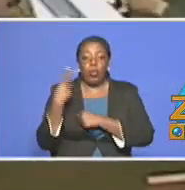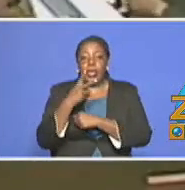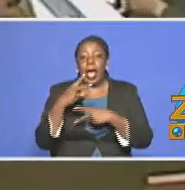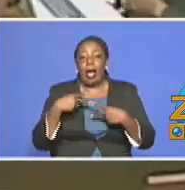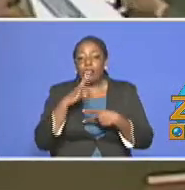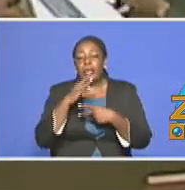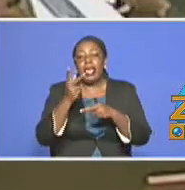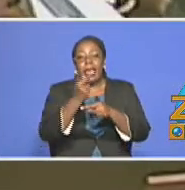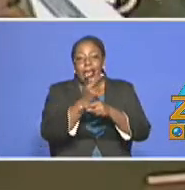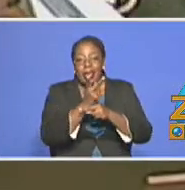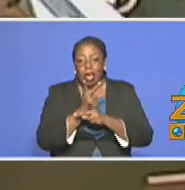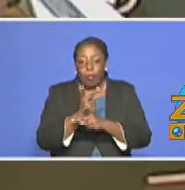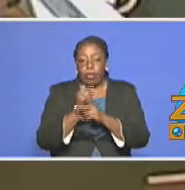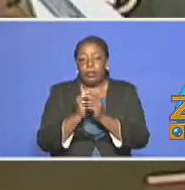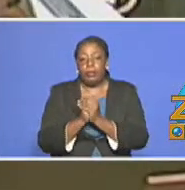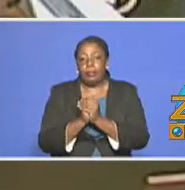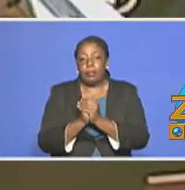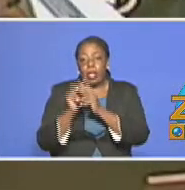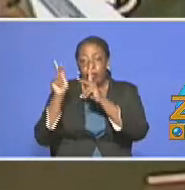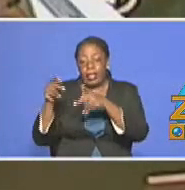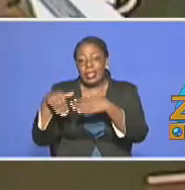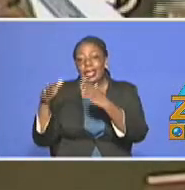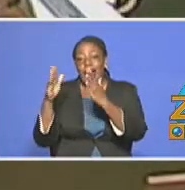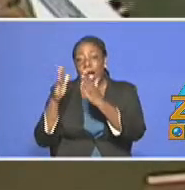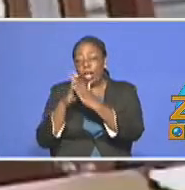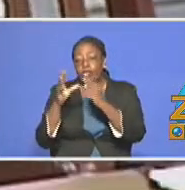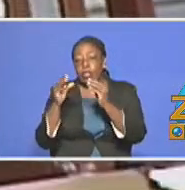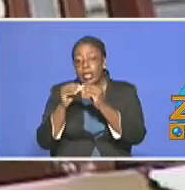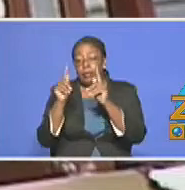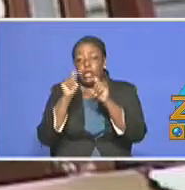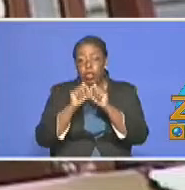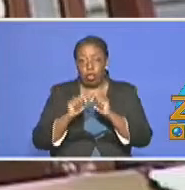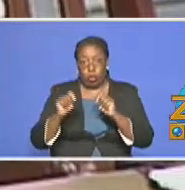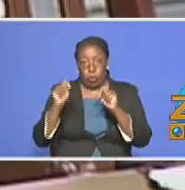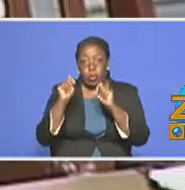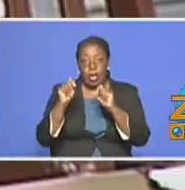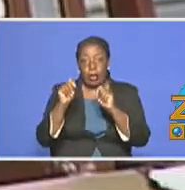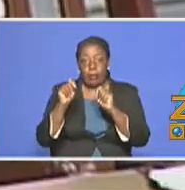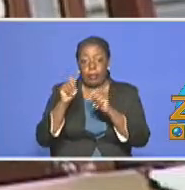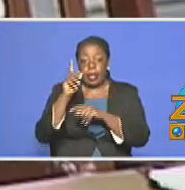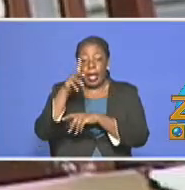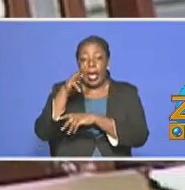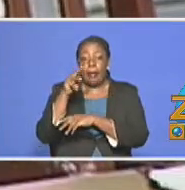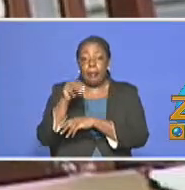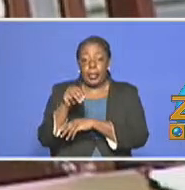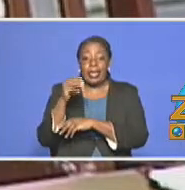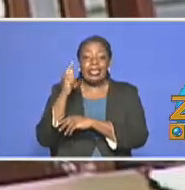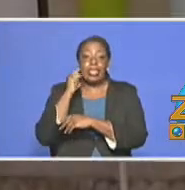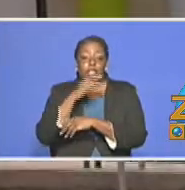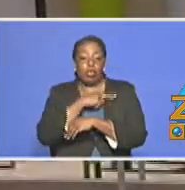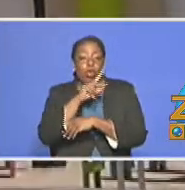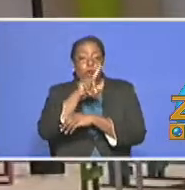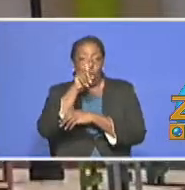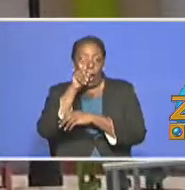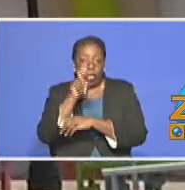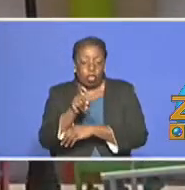careful. Making a case for the vendors in the House of Assembly Tuesday, Seabury's Member of Parliament Lanisha Rule questioned the government on the delay in returning vendors